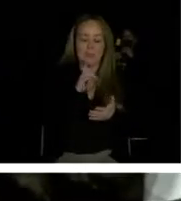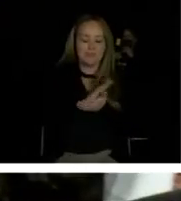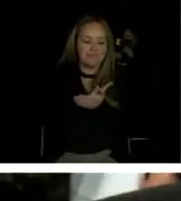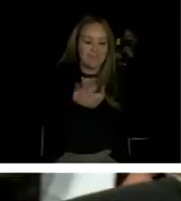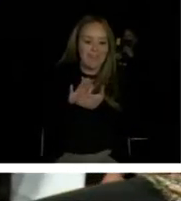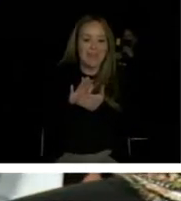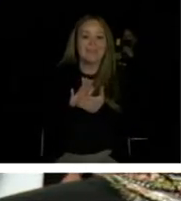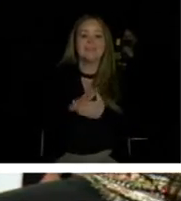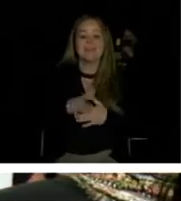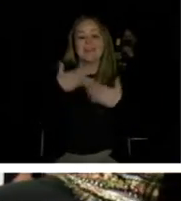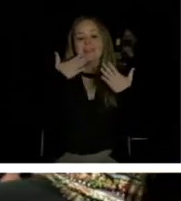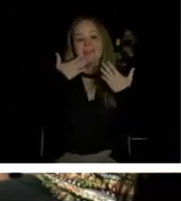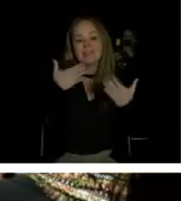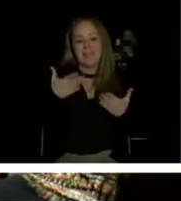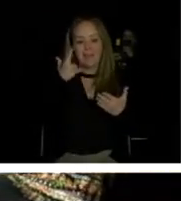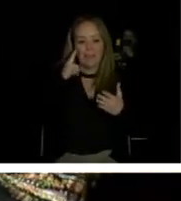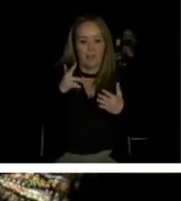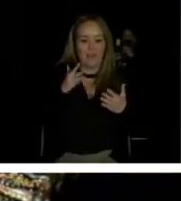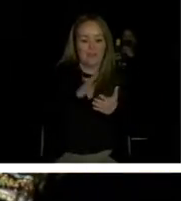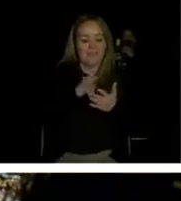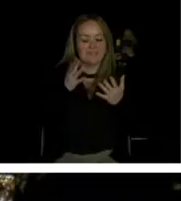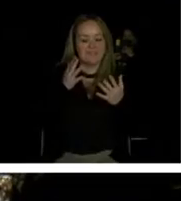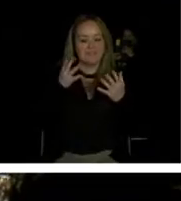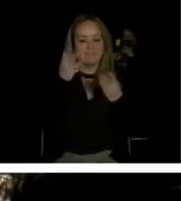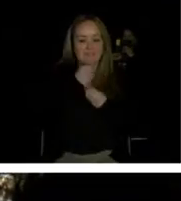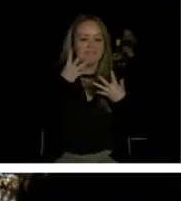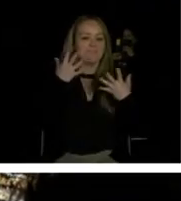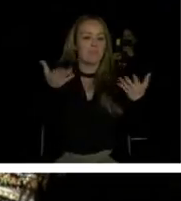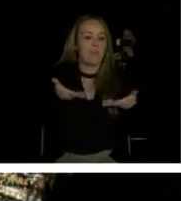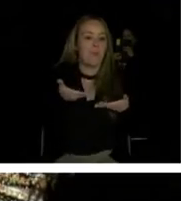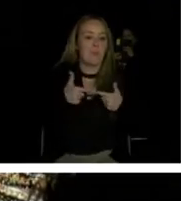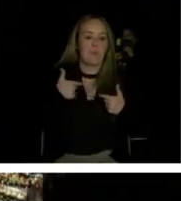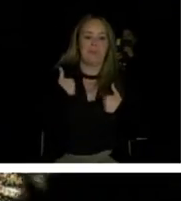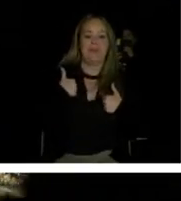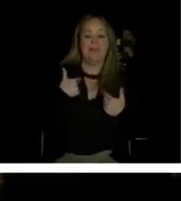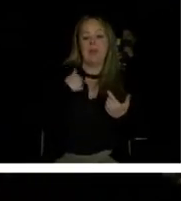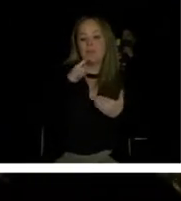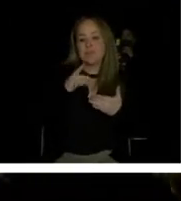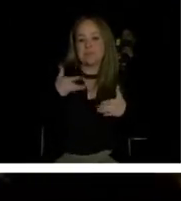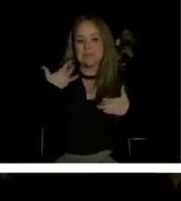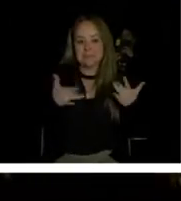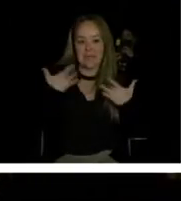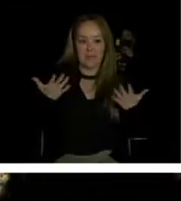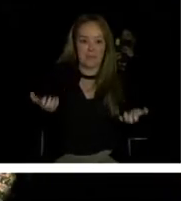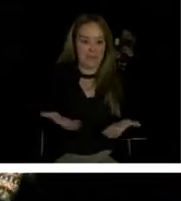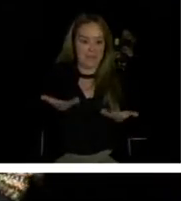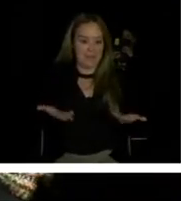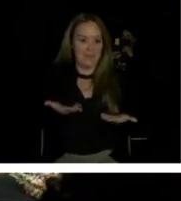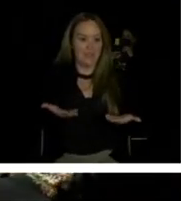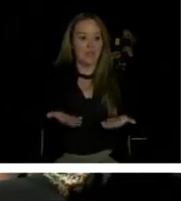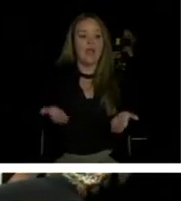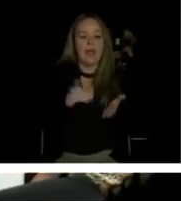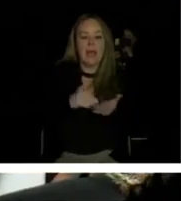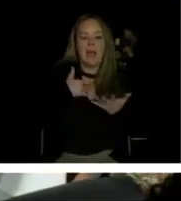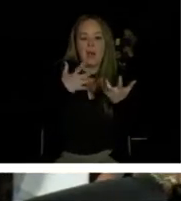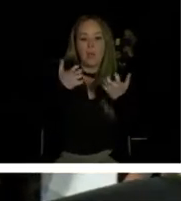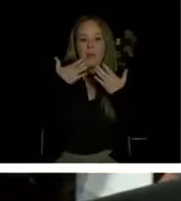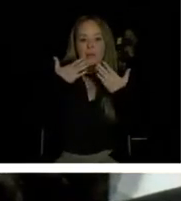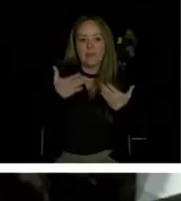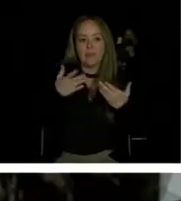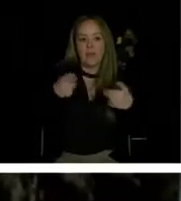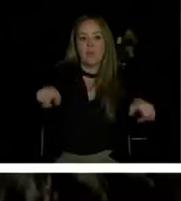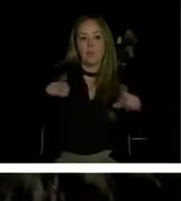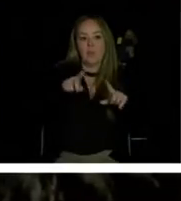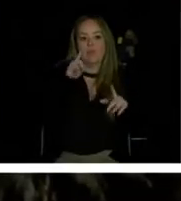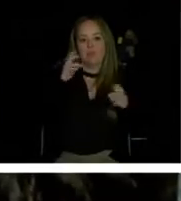so I thank you all for the warm welcome. I'm just really excited to be here, and again, I thank you all